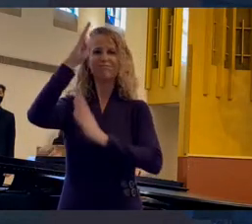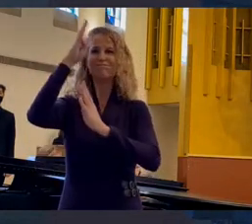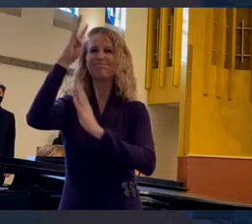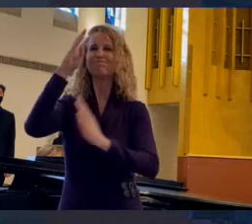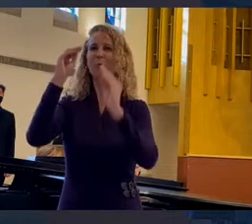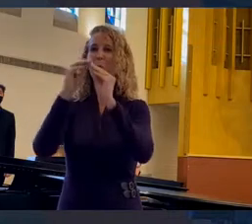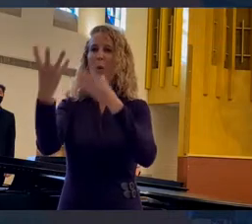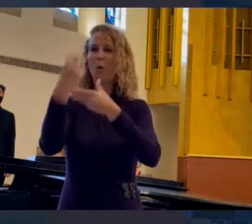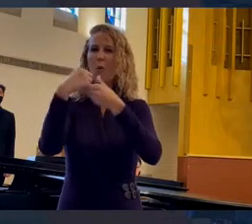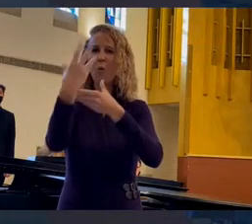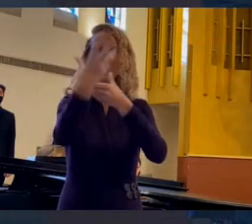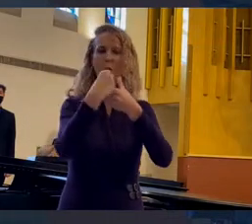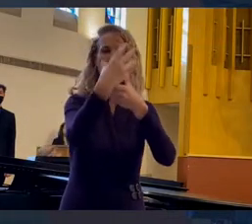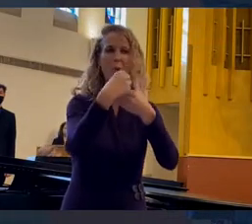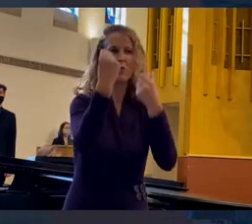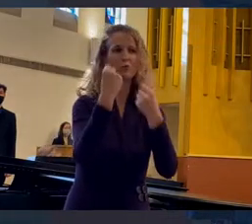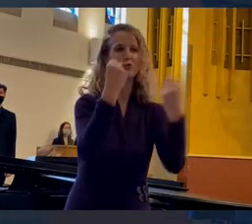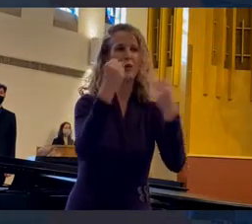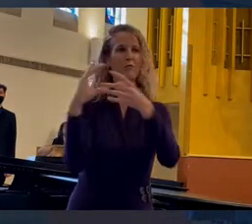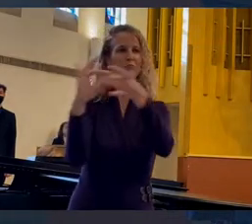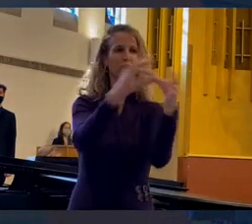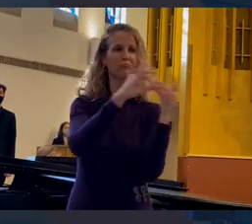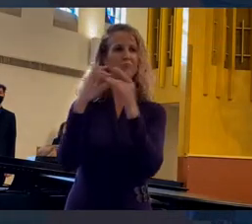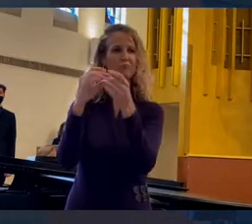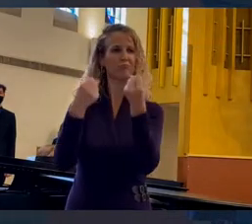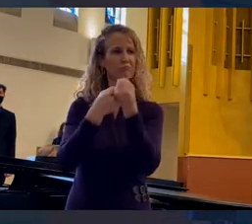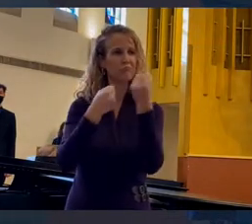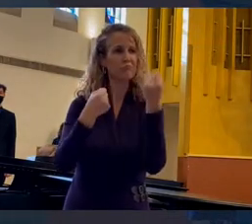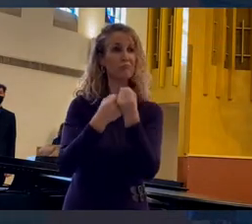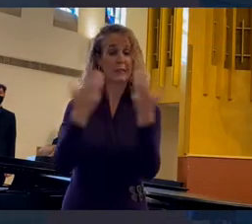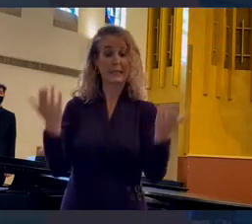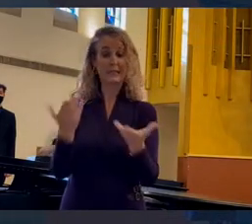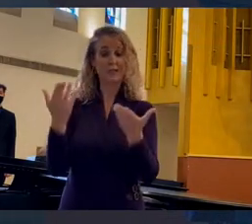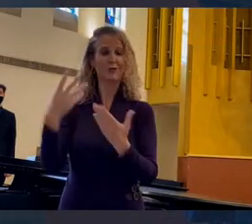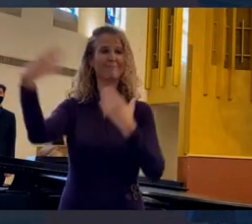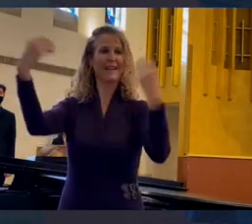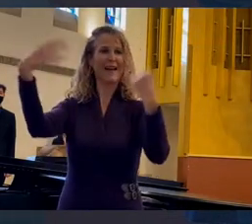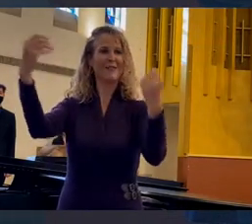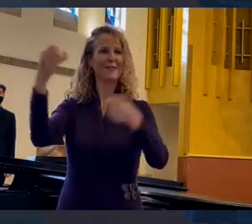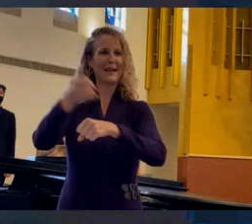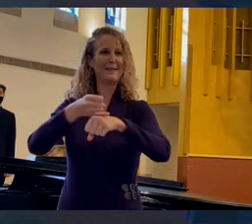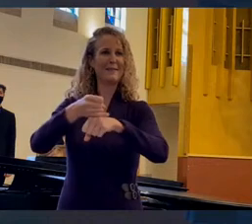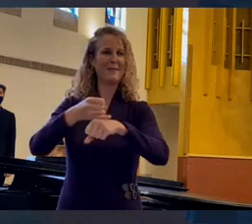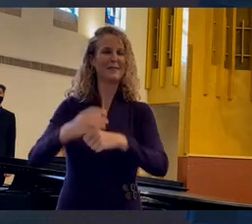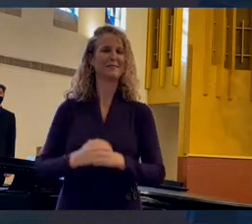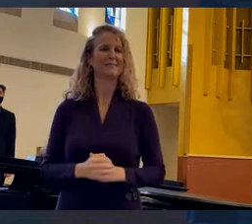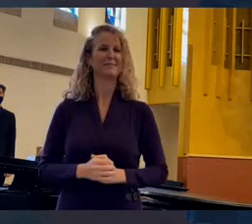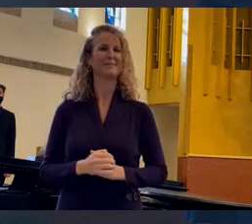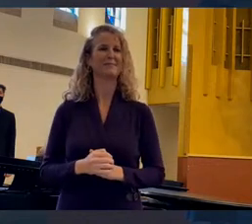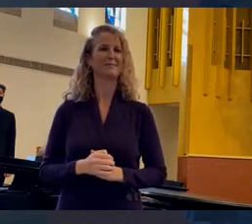more inclusive and robust solidarity on and beyond campus.